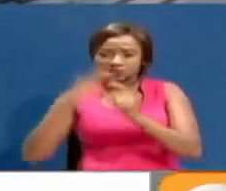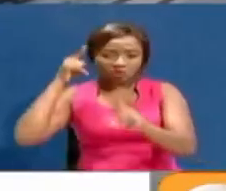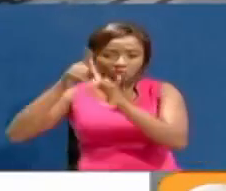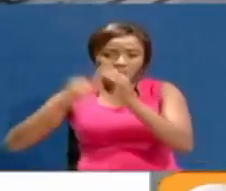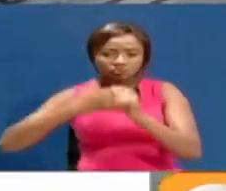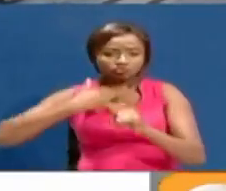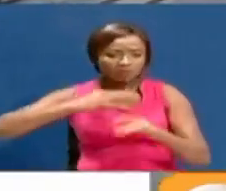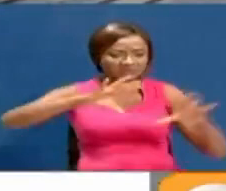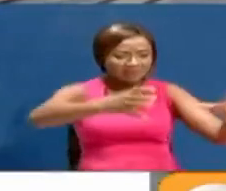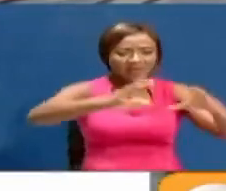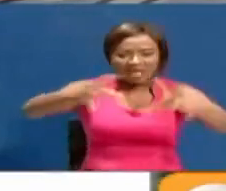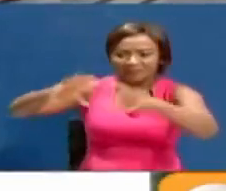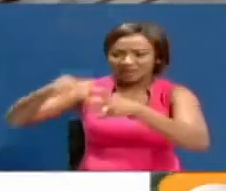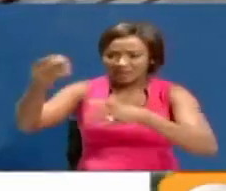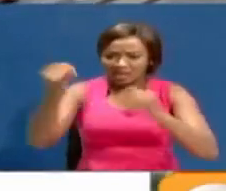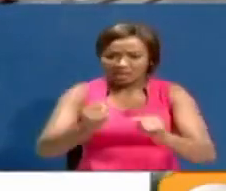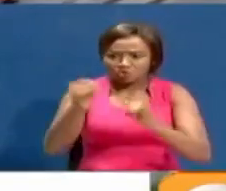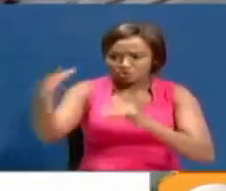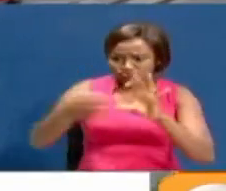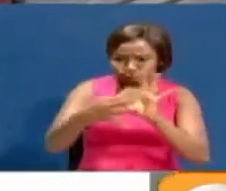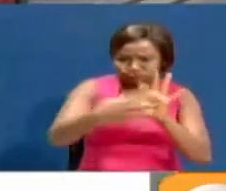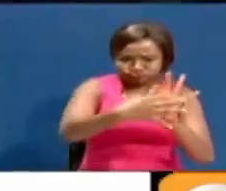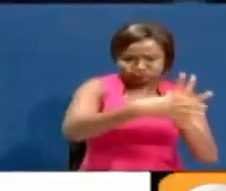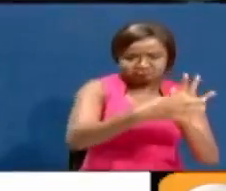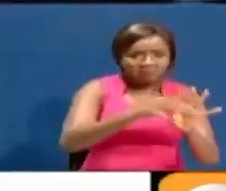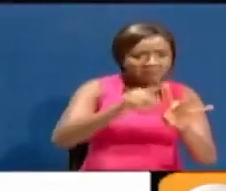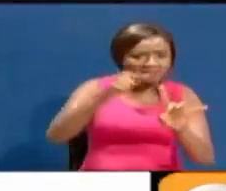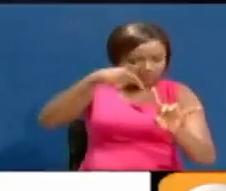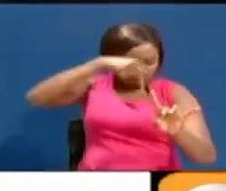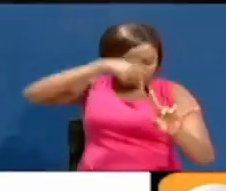more inspection firms, yet KEBS had ongoing contracts. Citizen